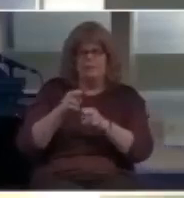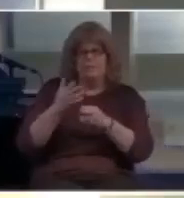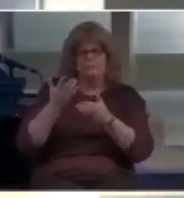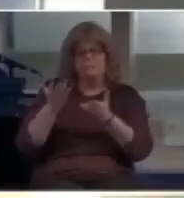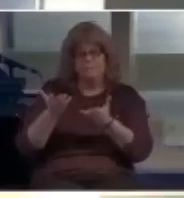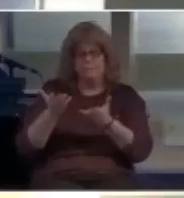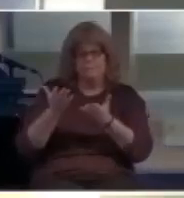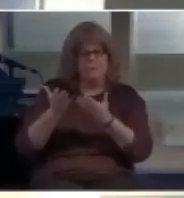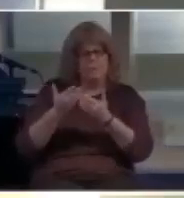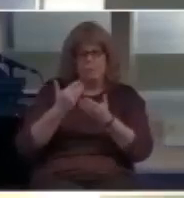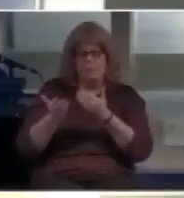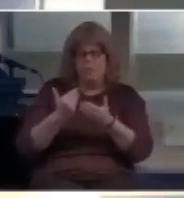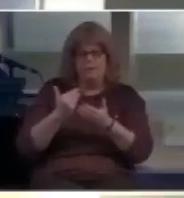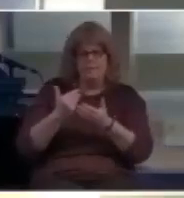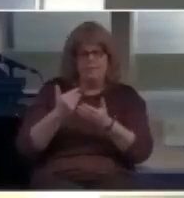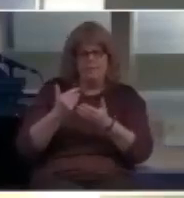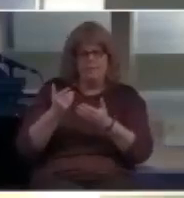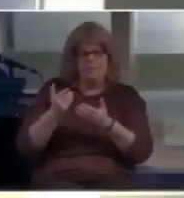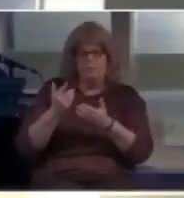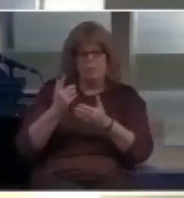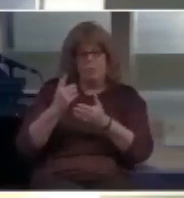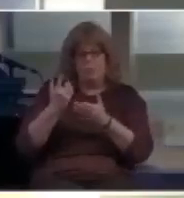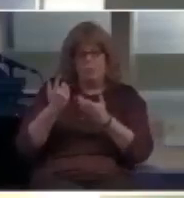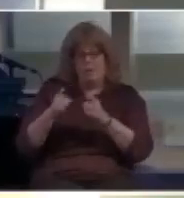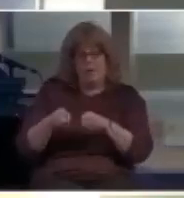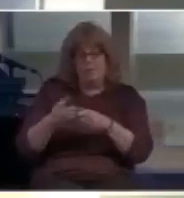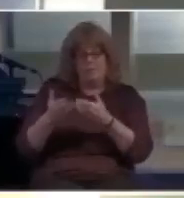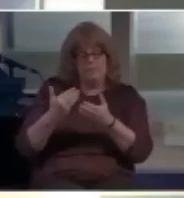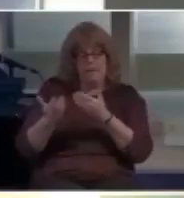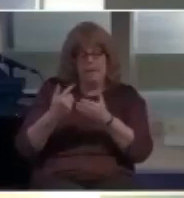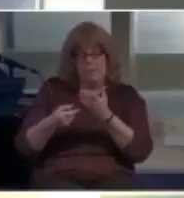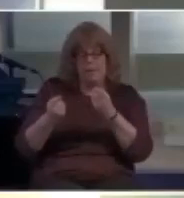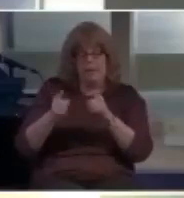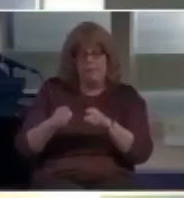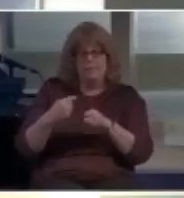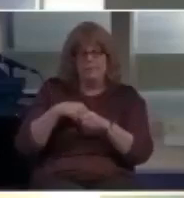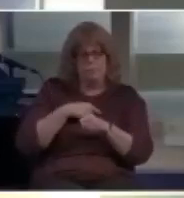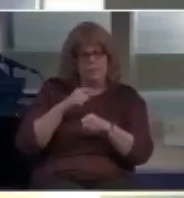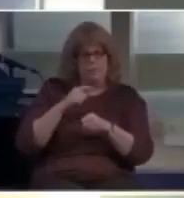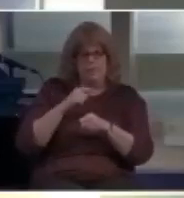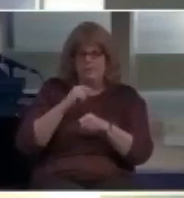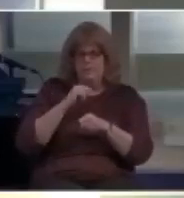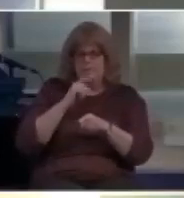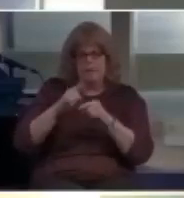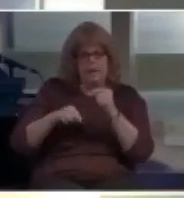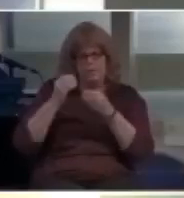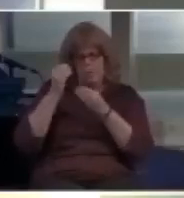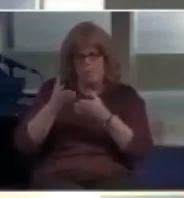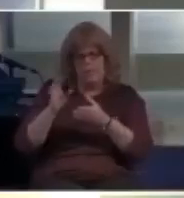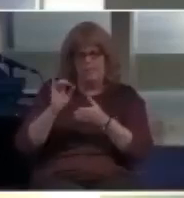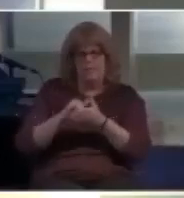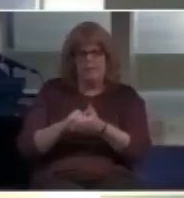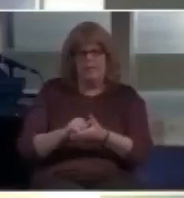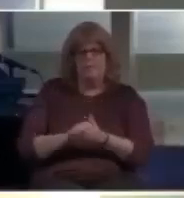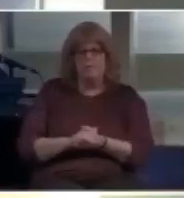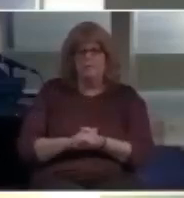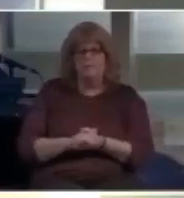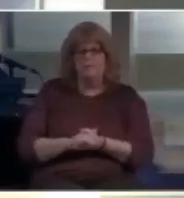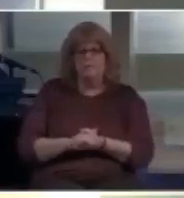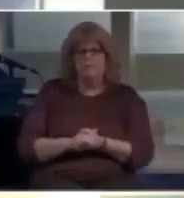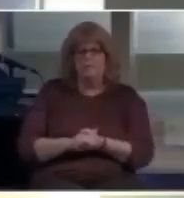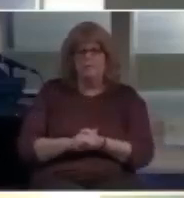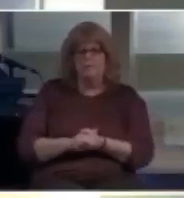is, regardless of the cost. Regardless of the cost. And so,